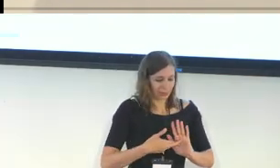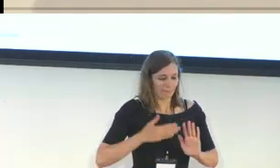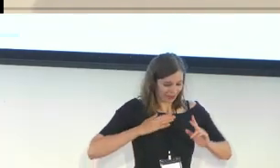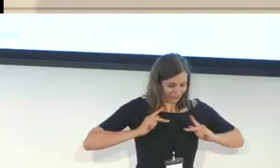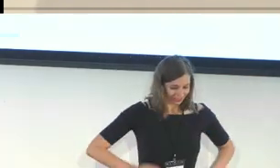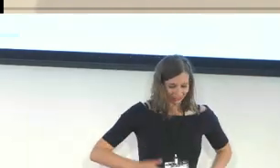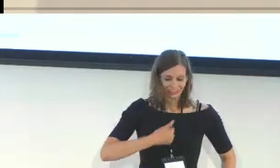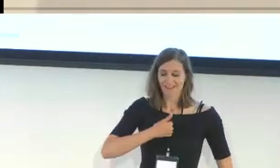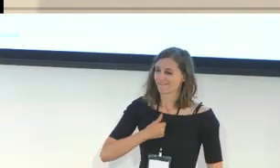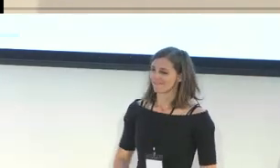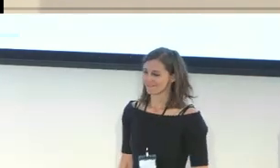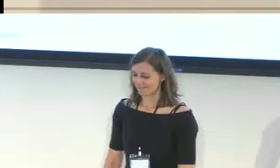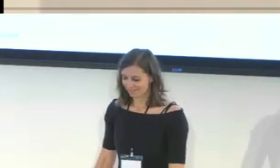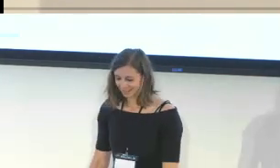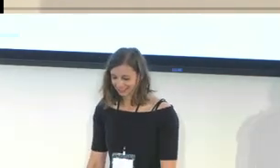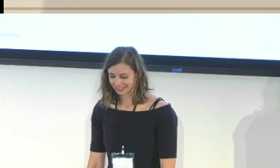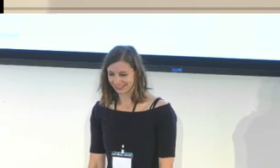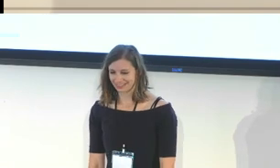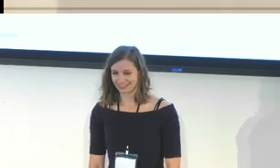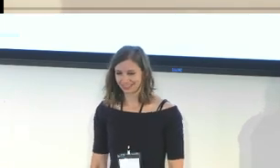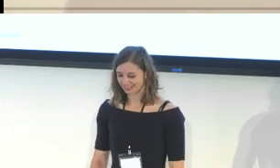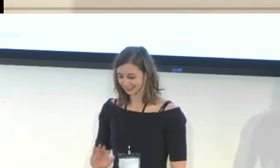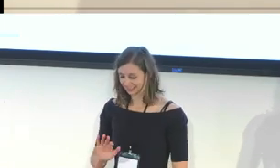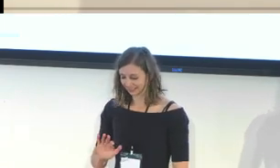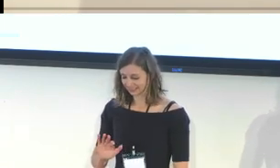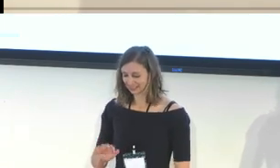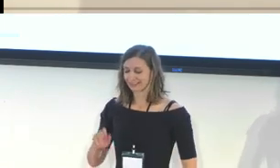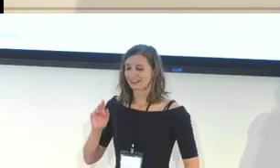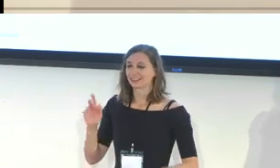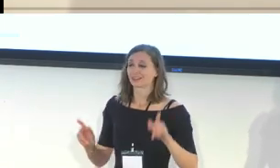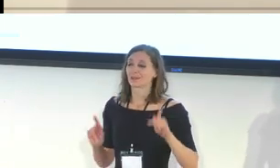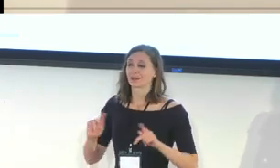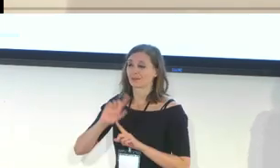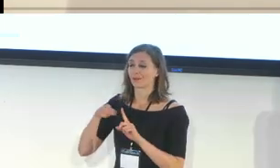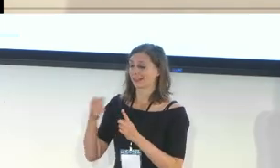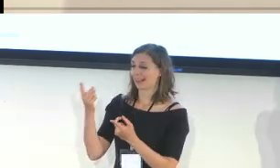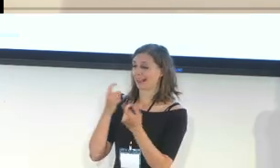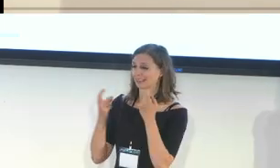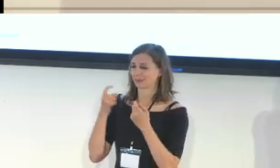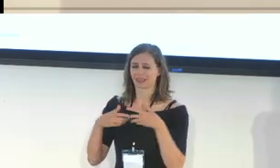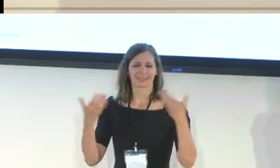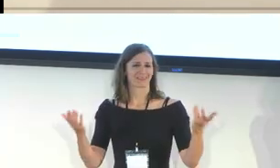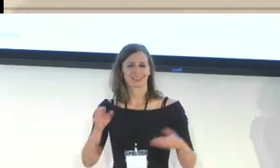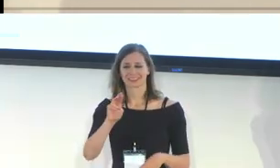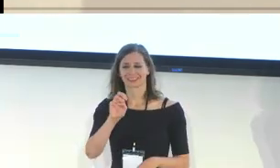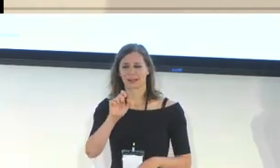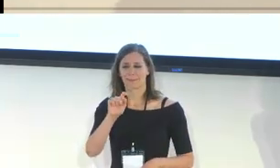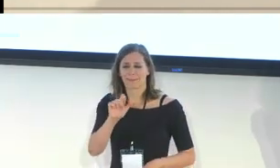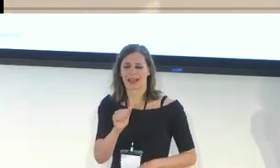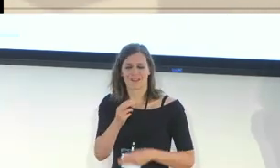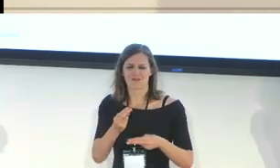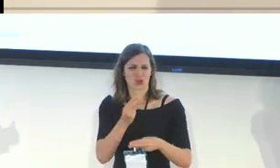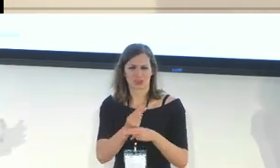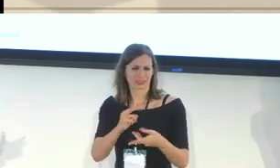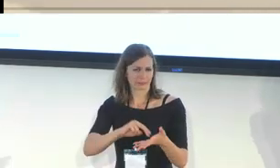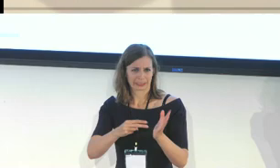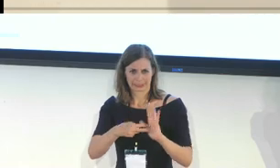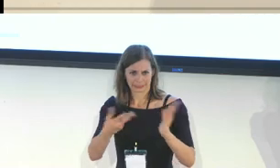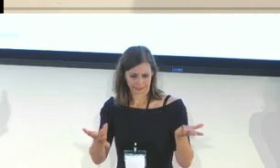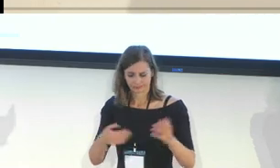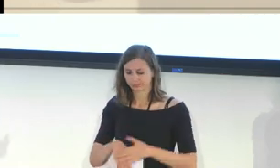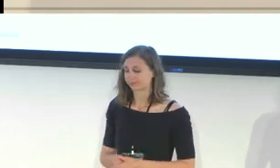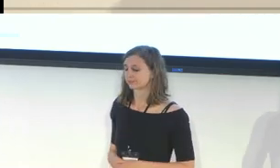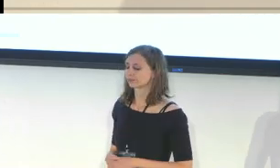So we've spoken a bit about this, and people, when they ask me, what is the metaverse? And I tried to explain it as a